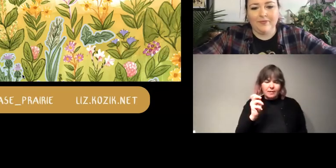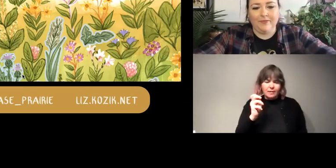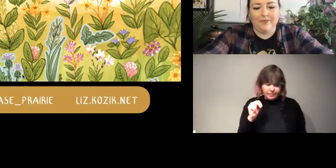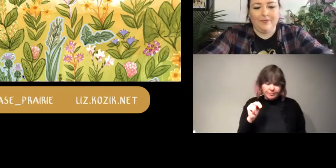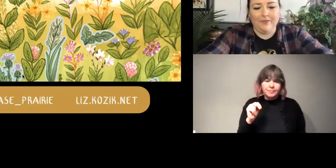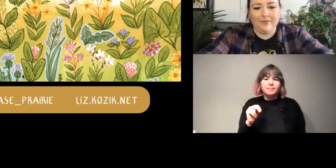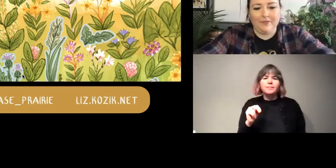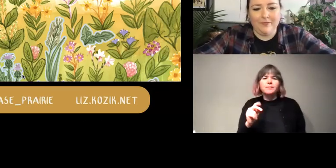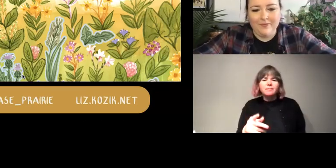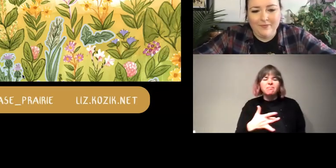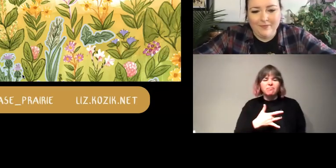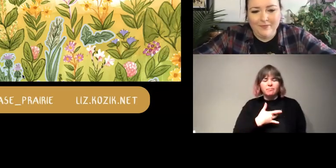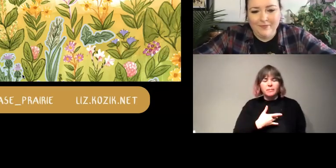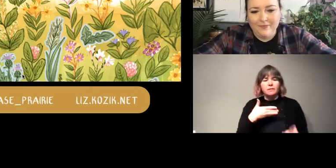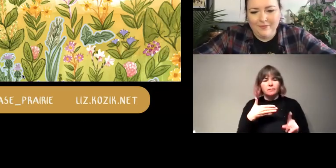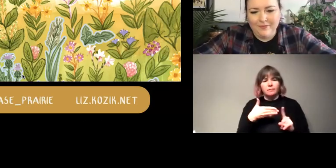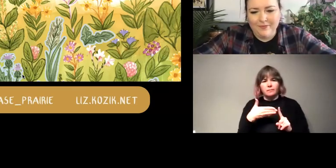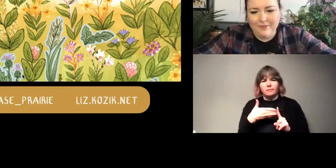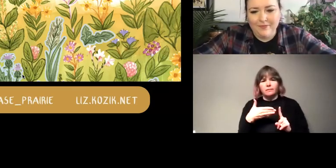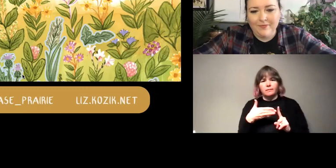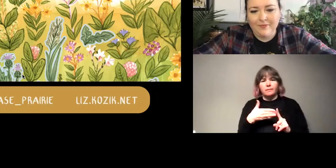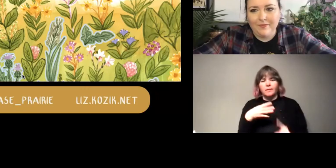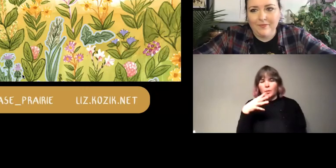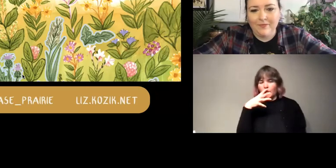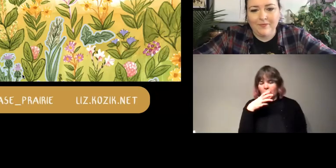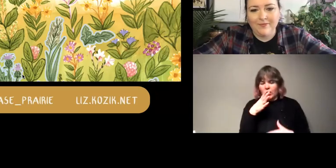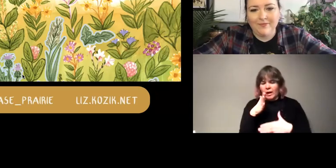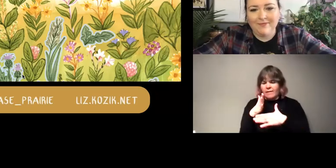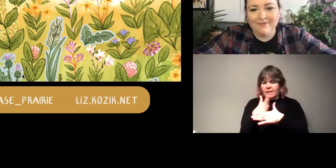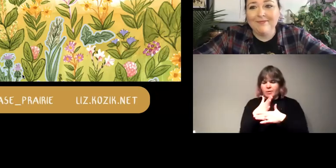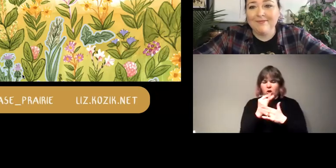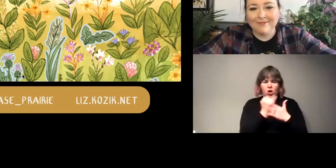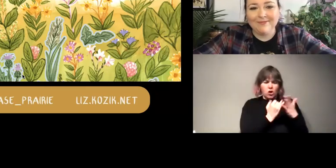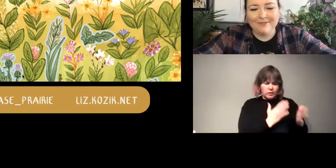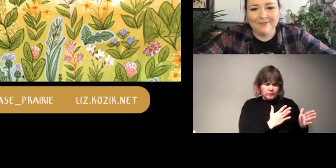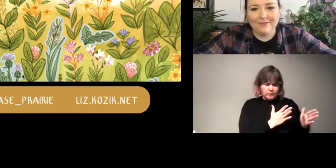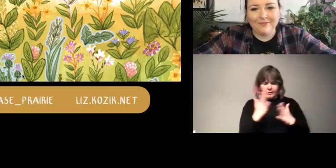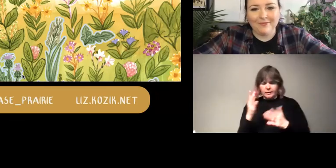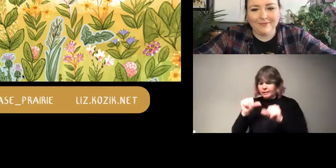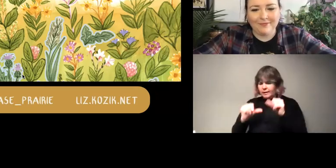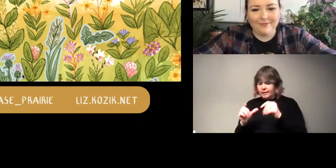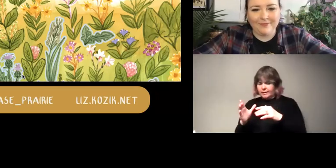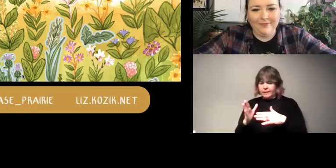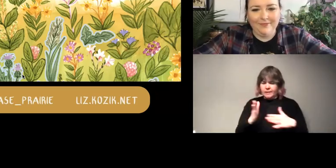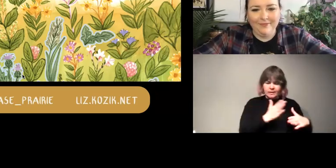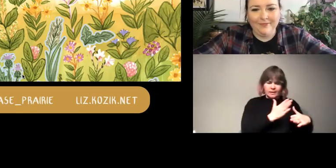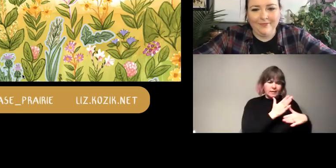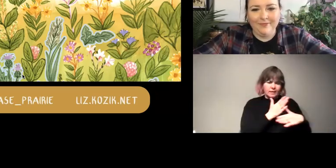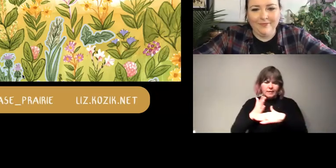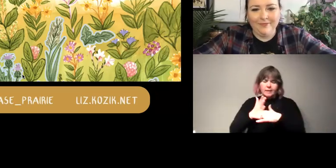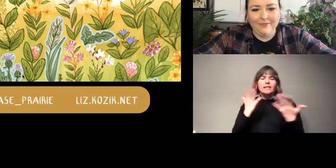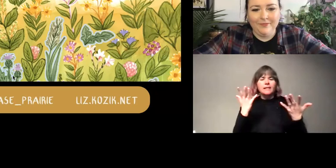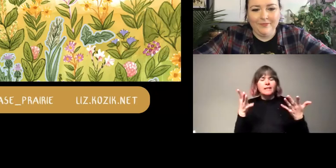And for the most part, I'm a weird in between an artist and a scientist.